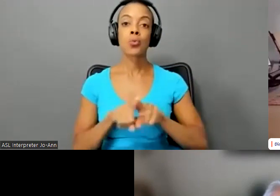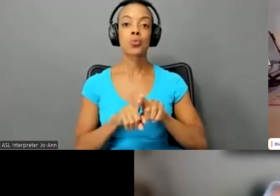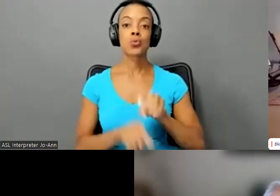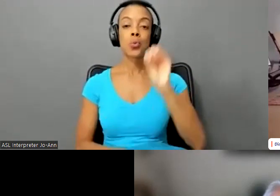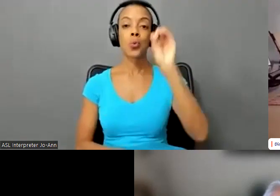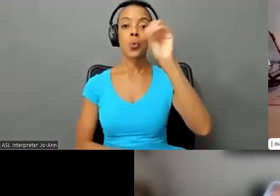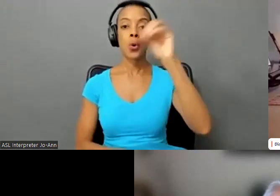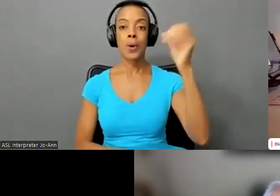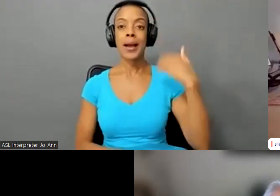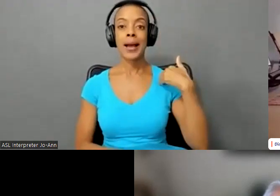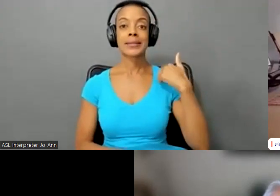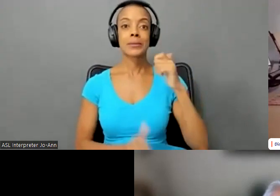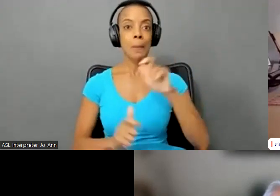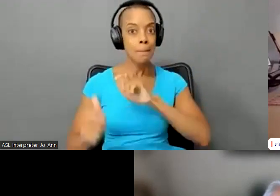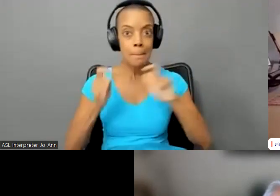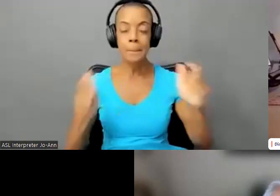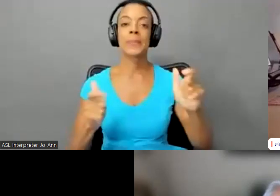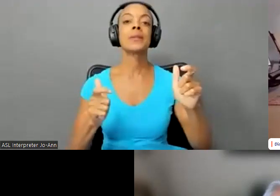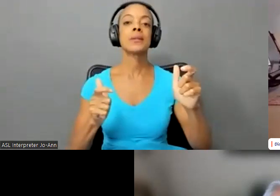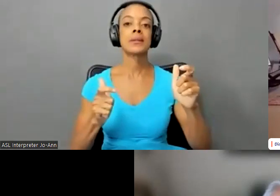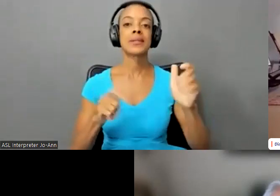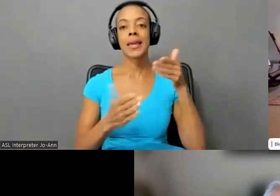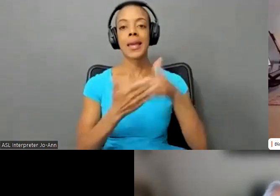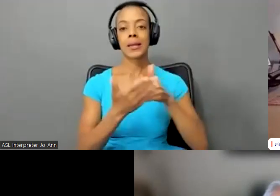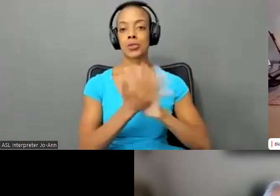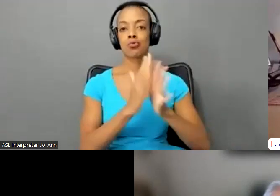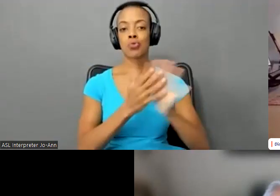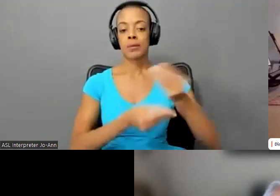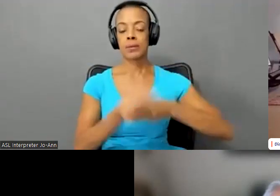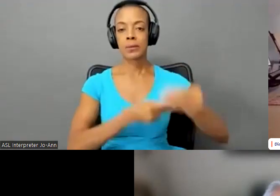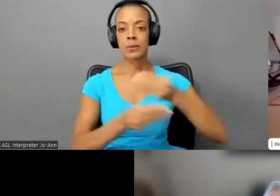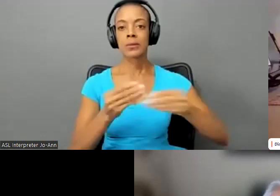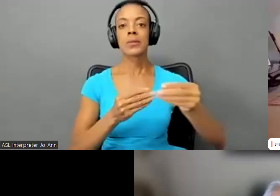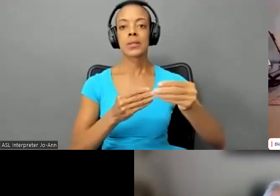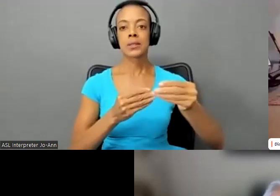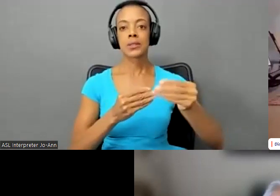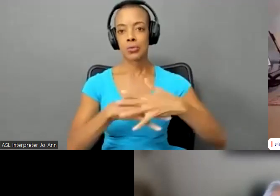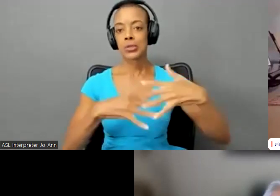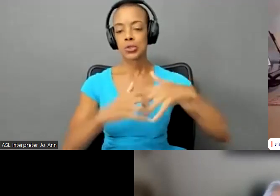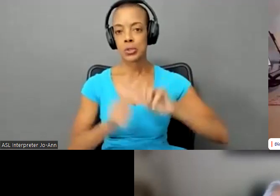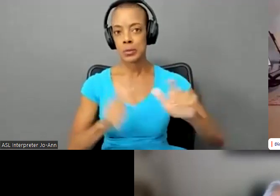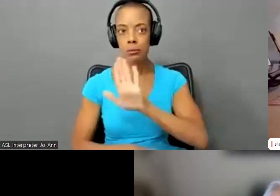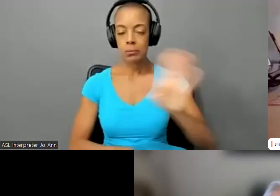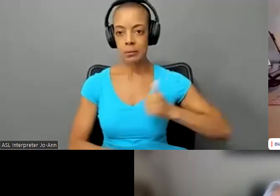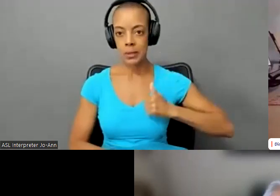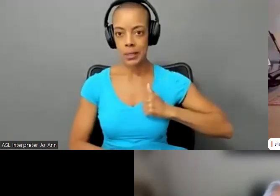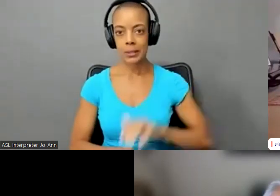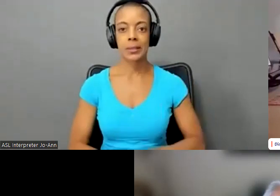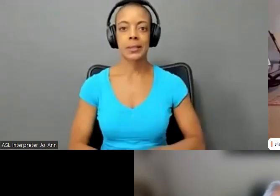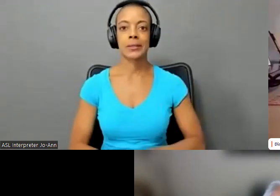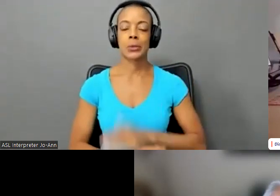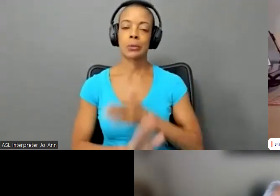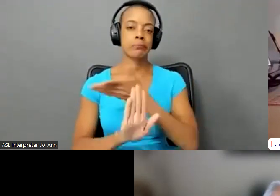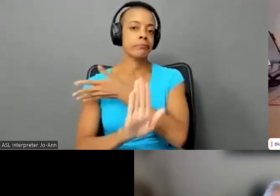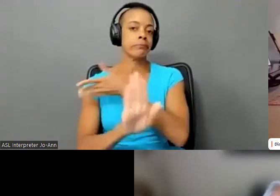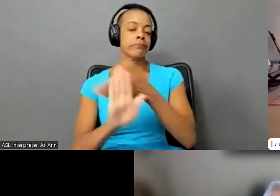trafficking Indigenous-led programming in Canada. So I think, again, just to quickly kind of context that